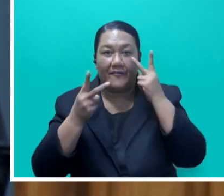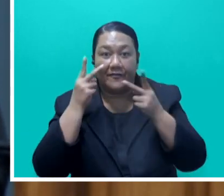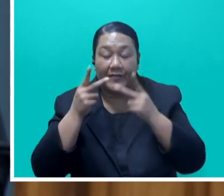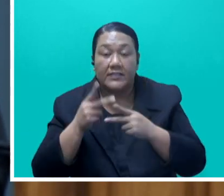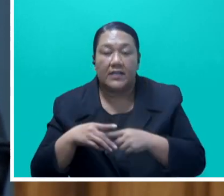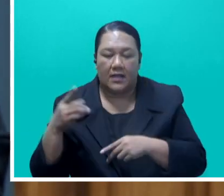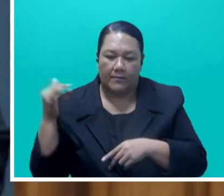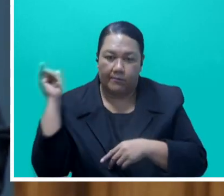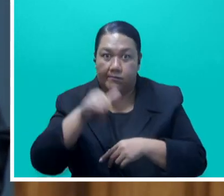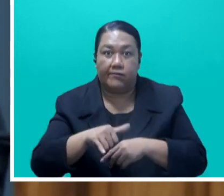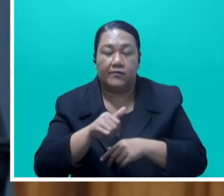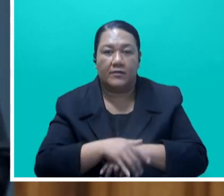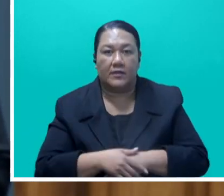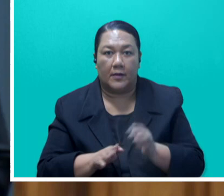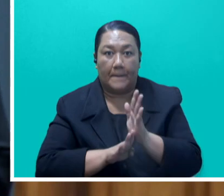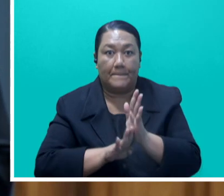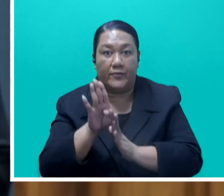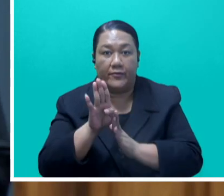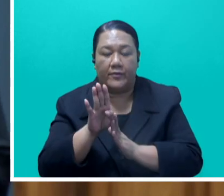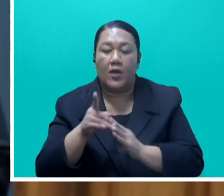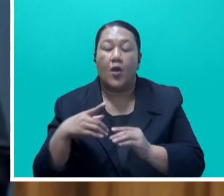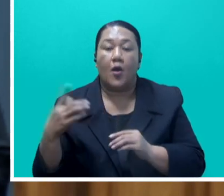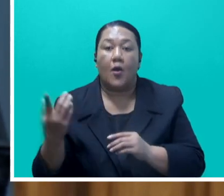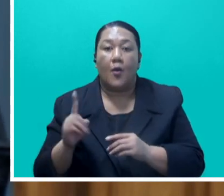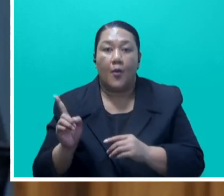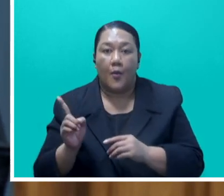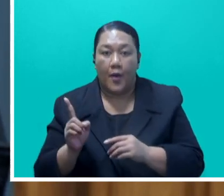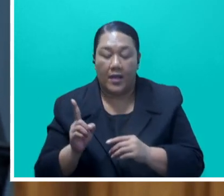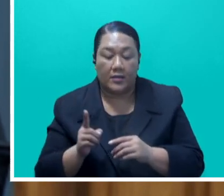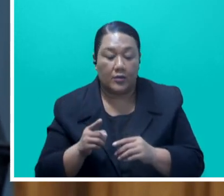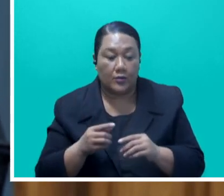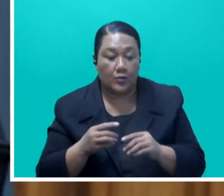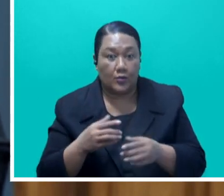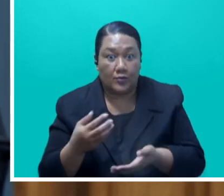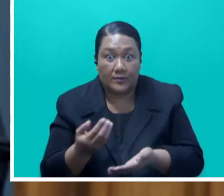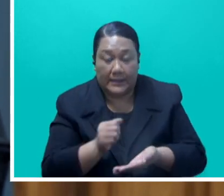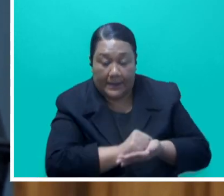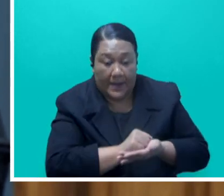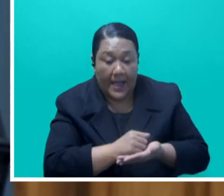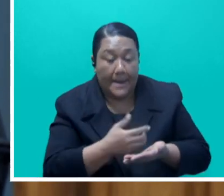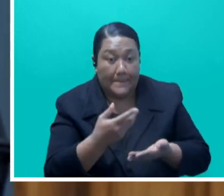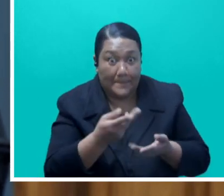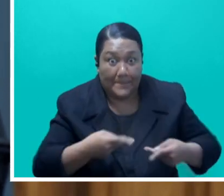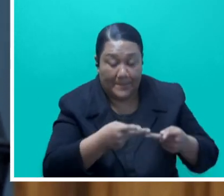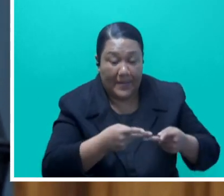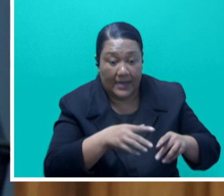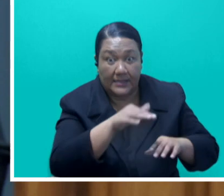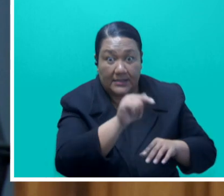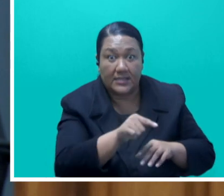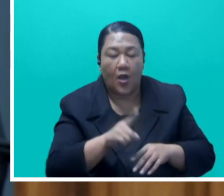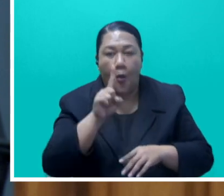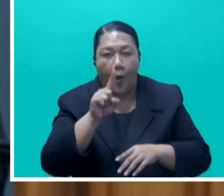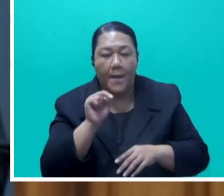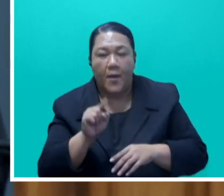prices boosted tourism receipts, as per overseas exchange transaction records, reached just over 1.4